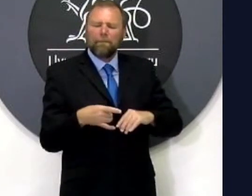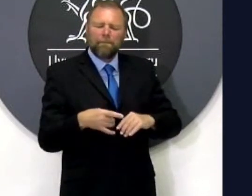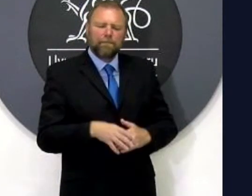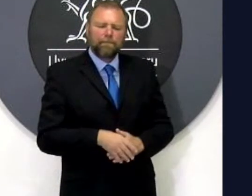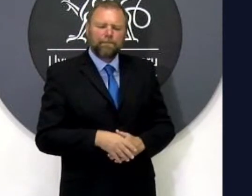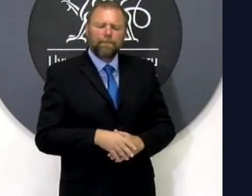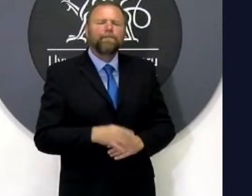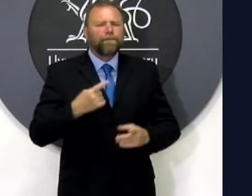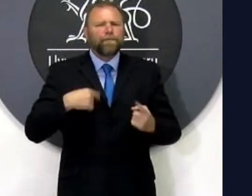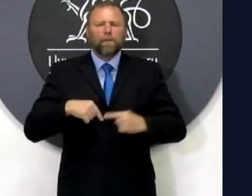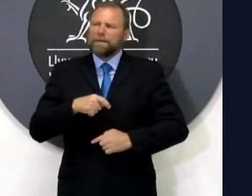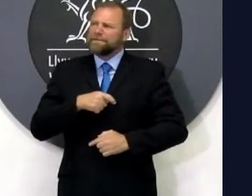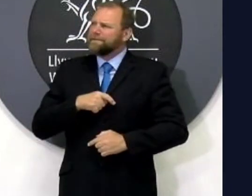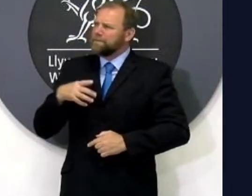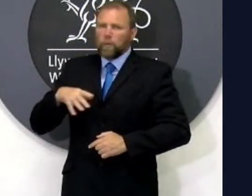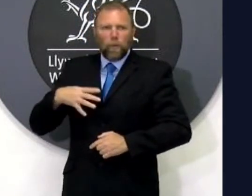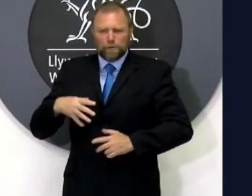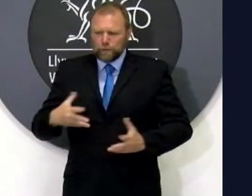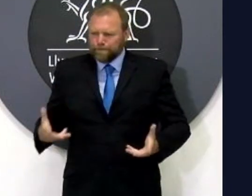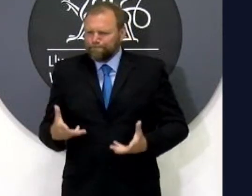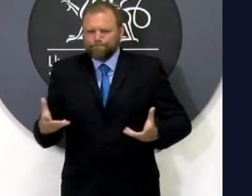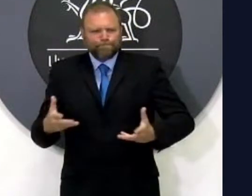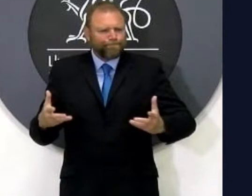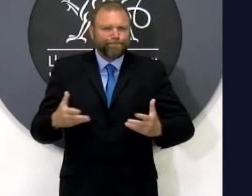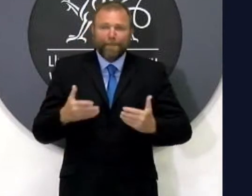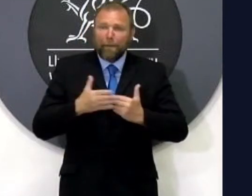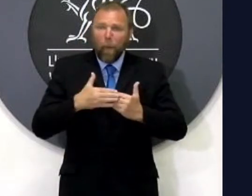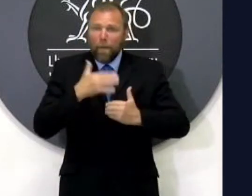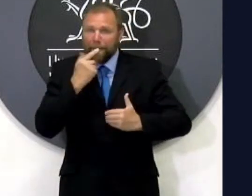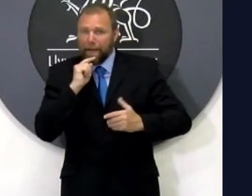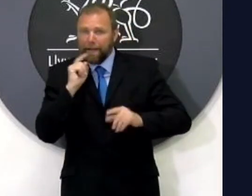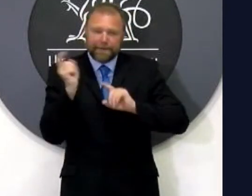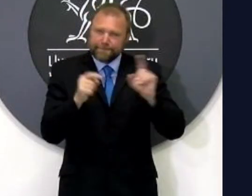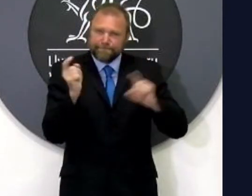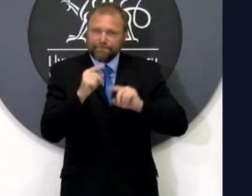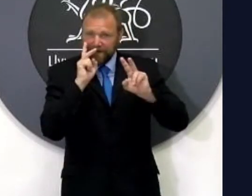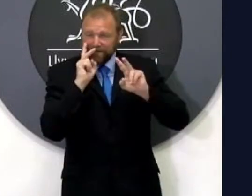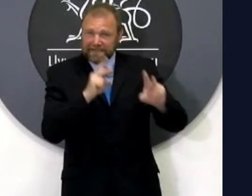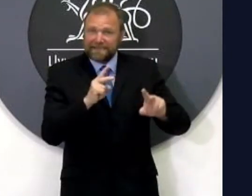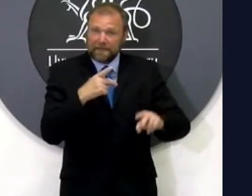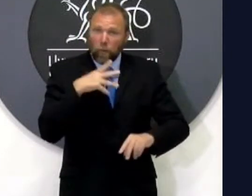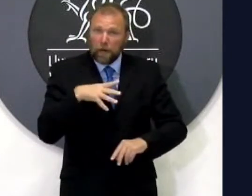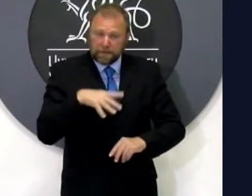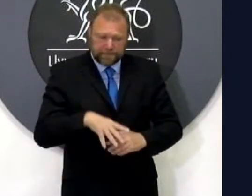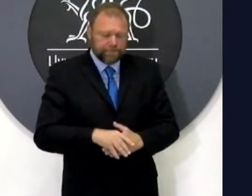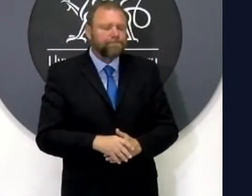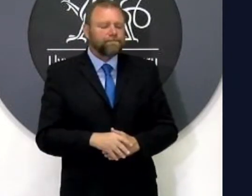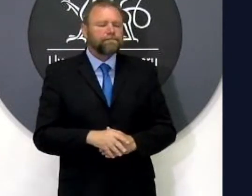the possibility for more people to be able to visit their loved ones in care homes.